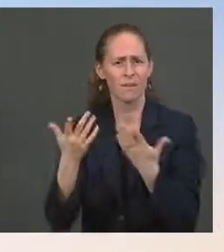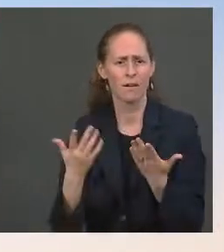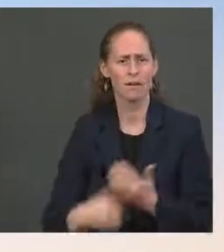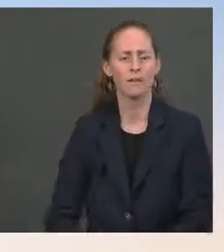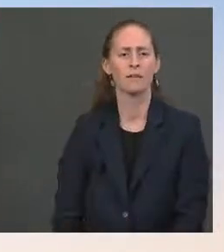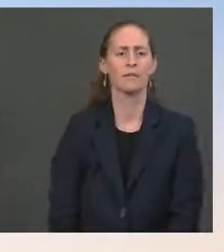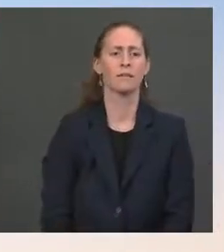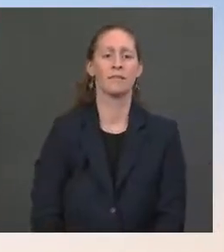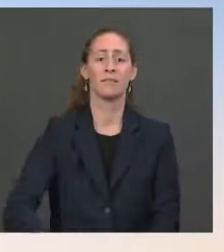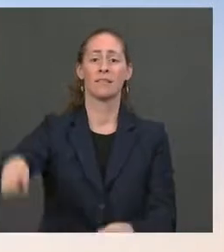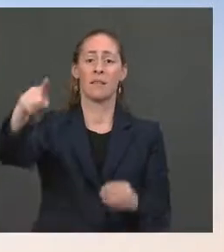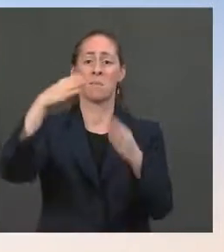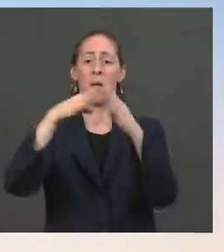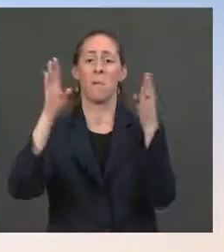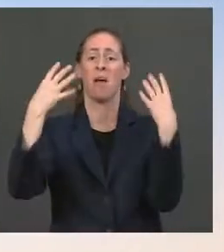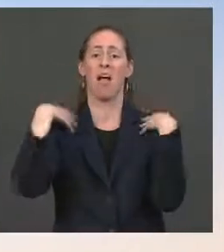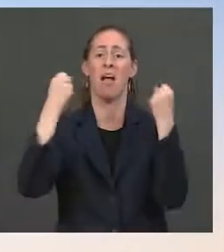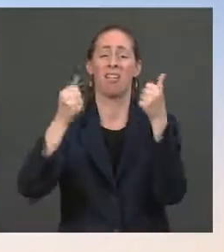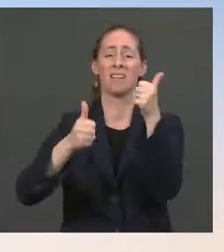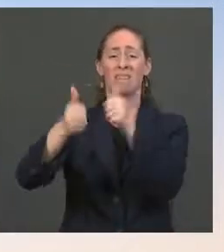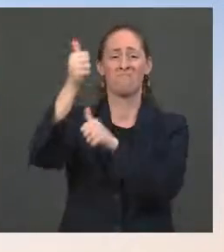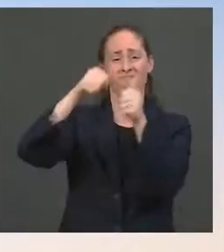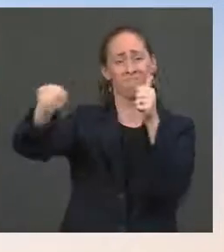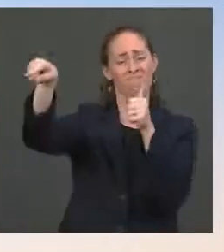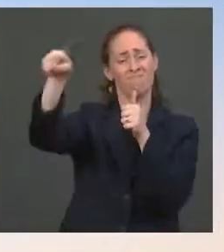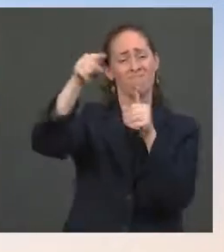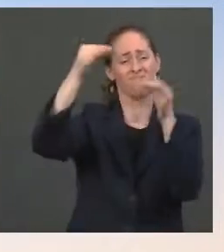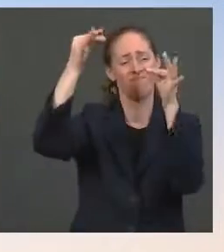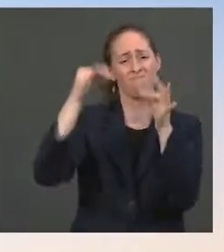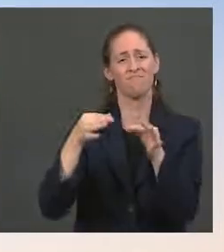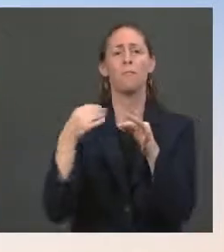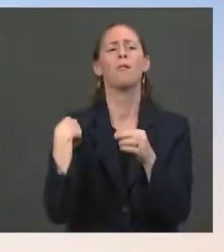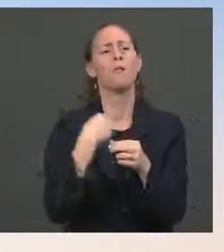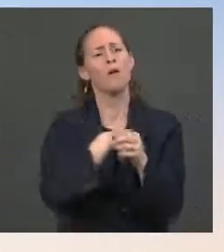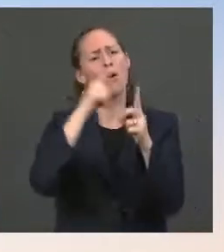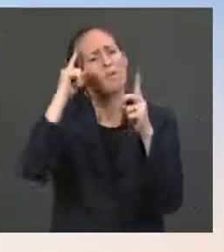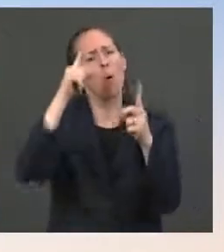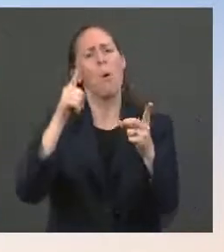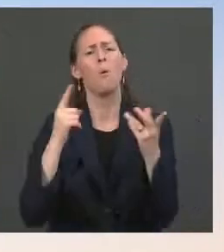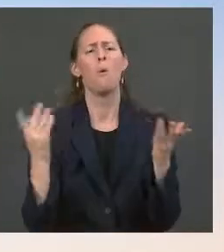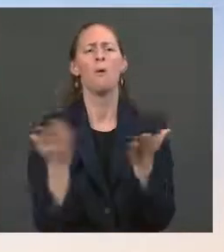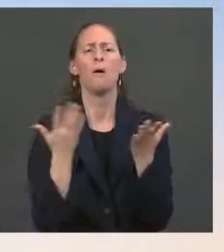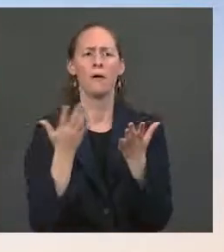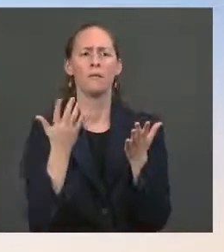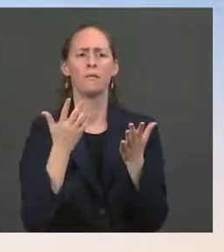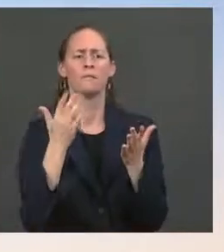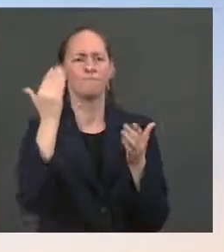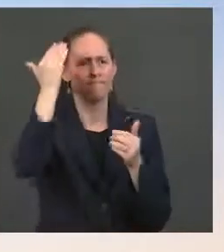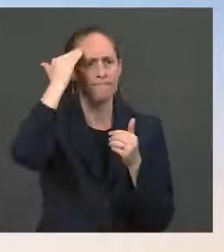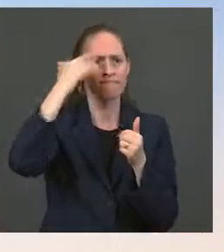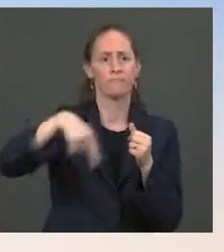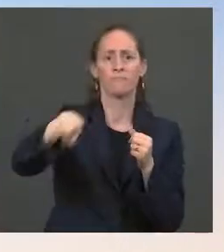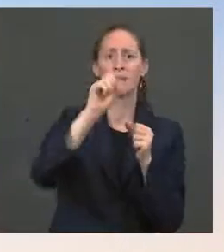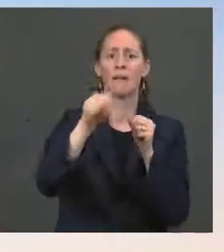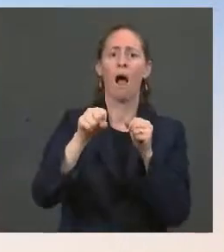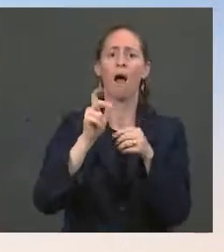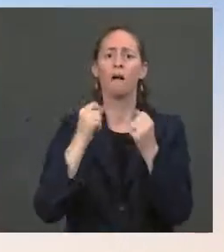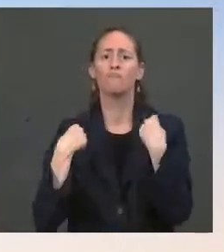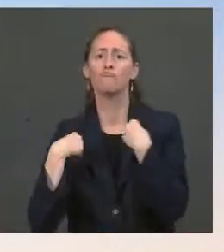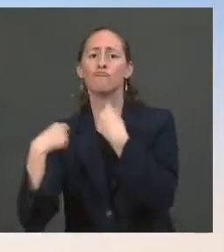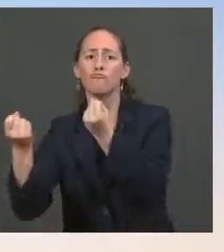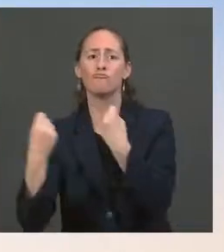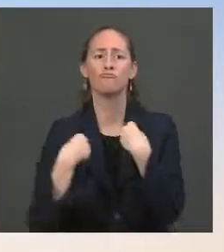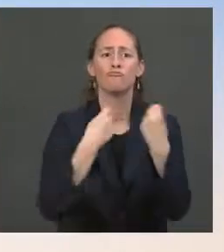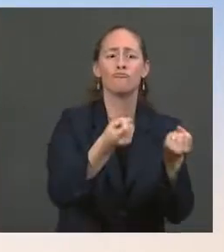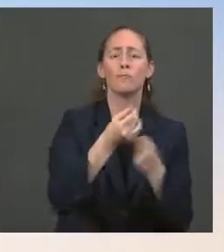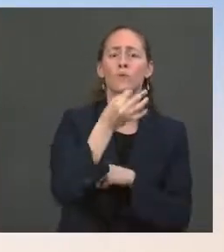officials, and our objective, of course, is to return to overland travel, just like we're working toward returning to international travel, but we